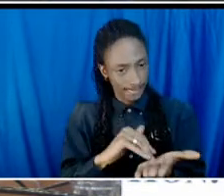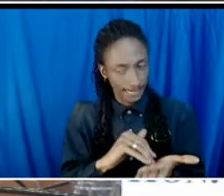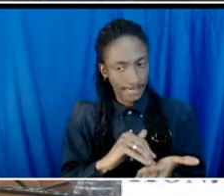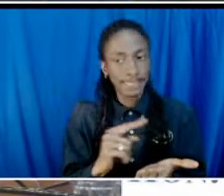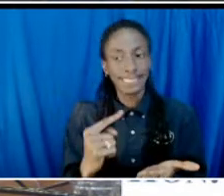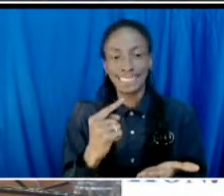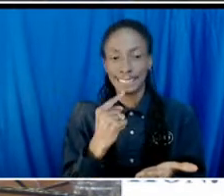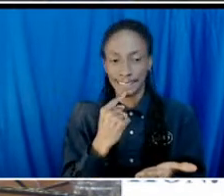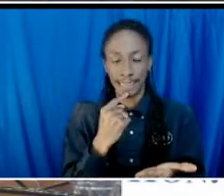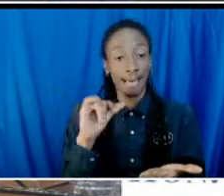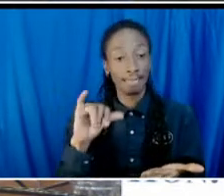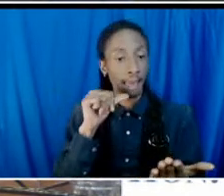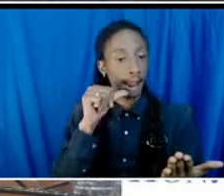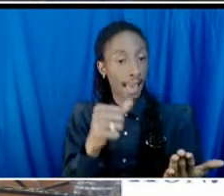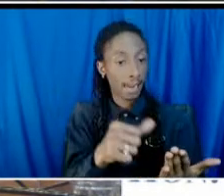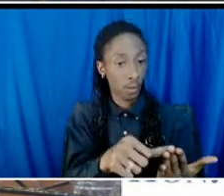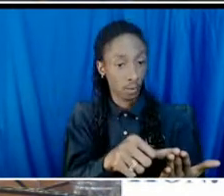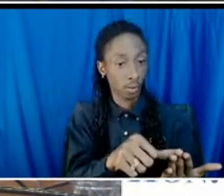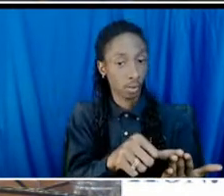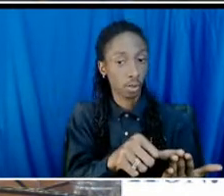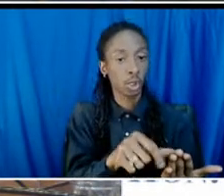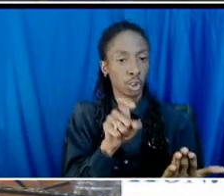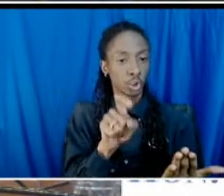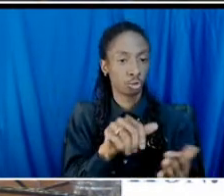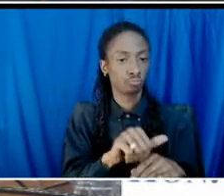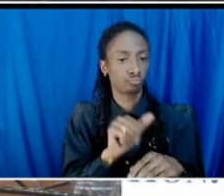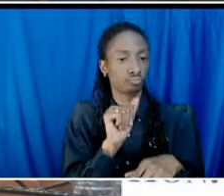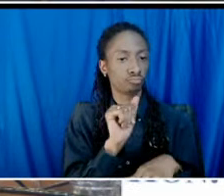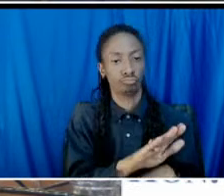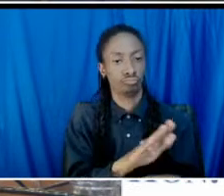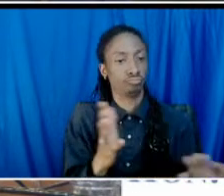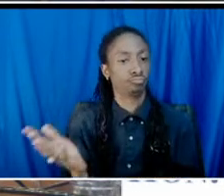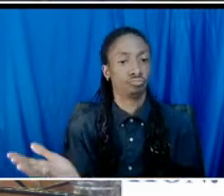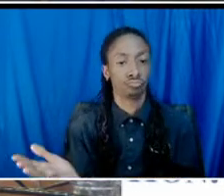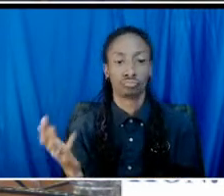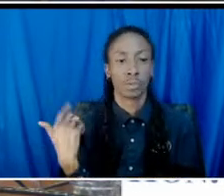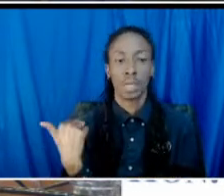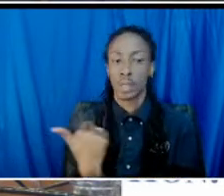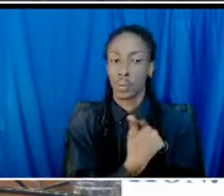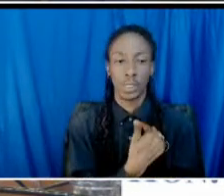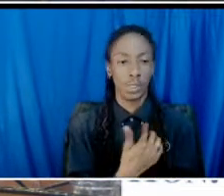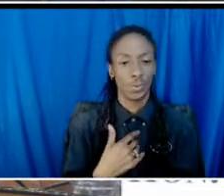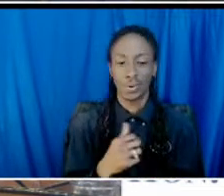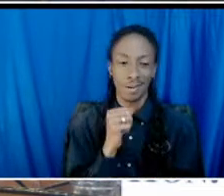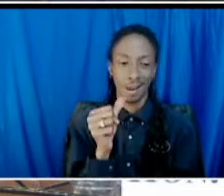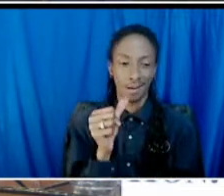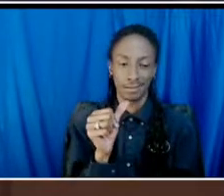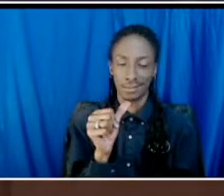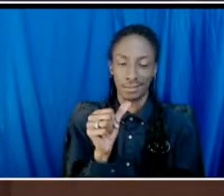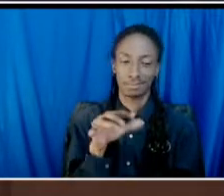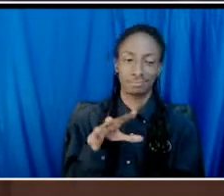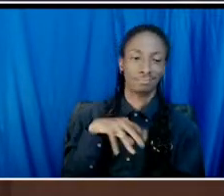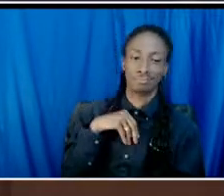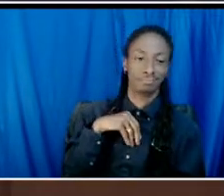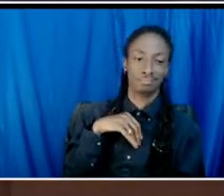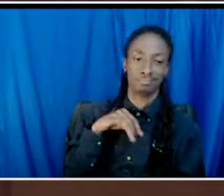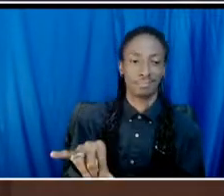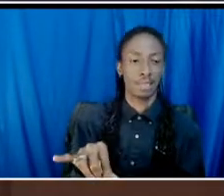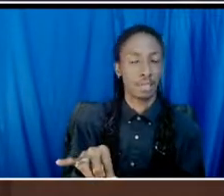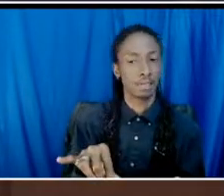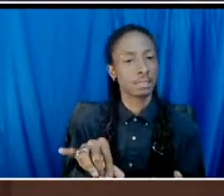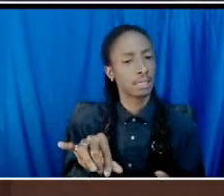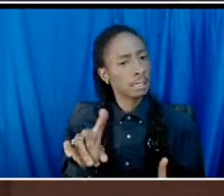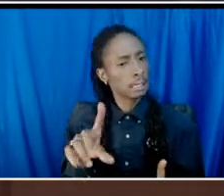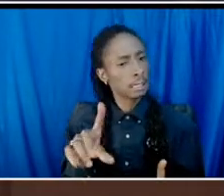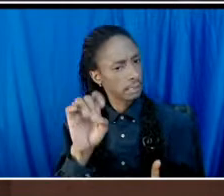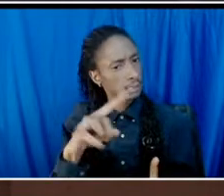letter should go out, and we were not receptive to that. Did he tell you in that the president had offered him the